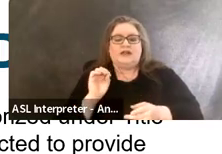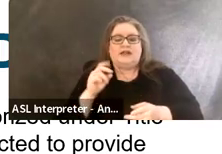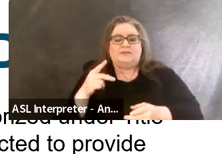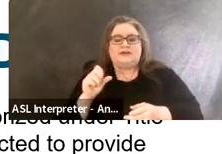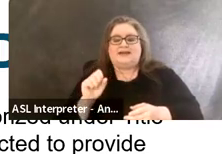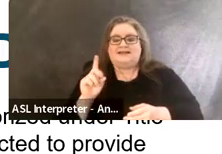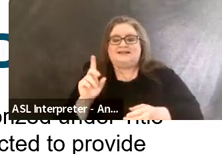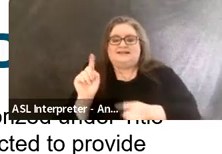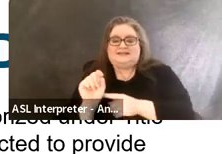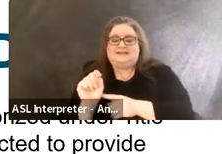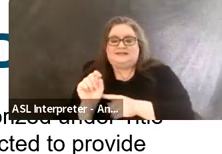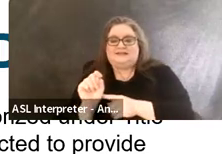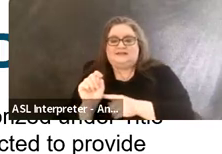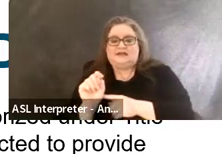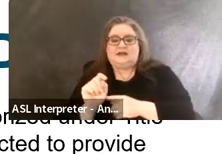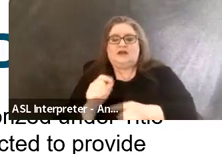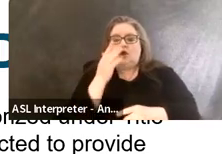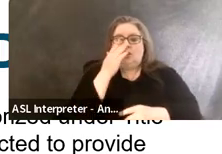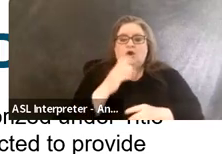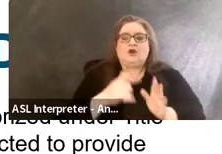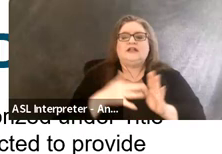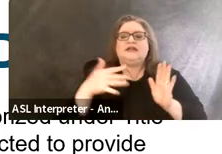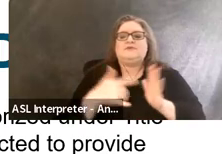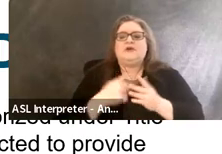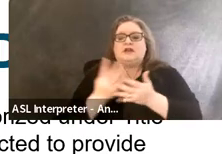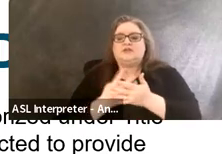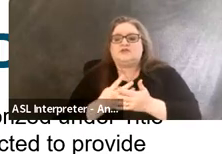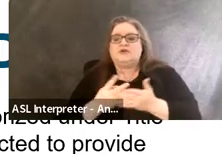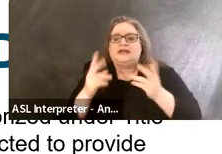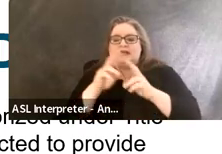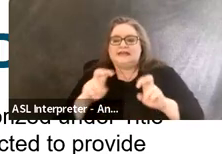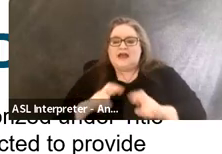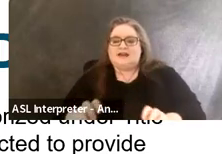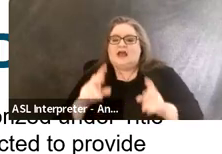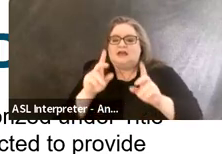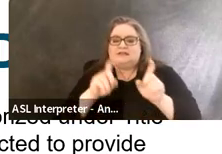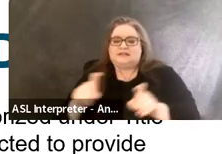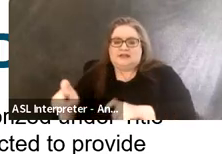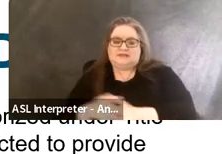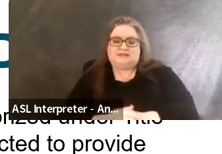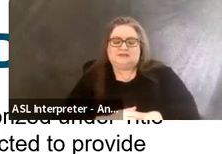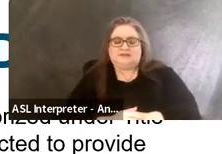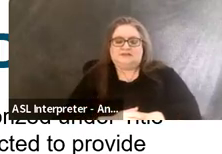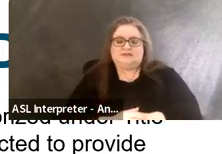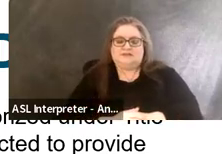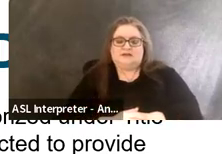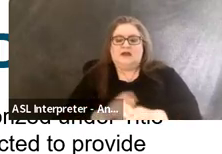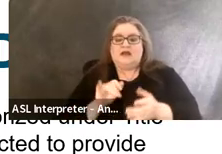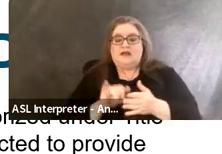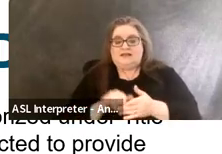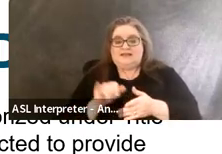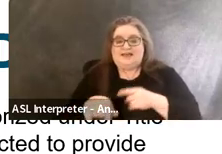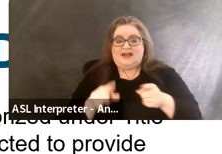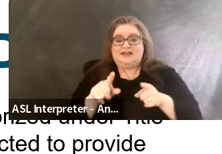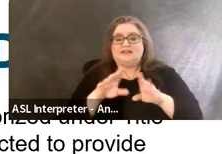EPSDT, which is early periodic screening and diagnostic testing. This is the children's